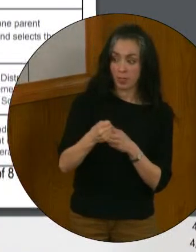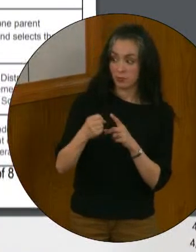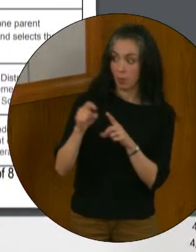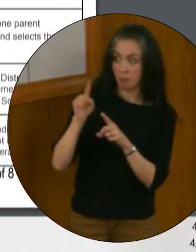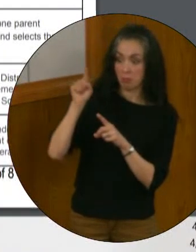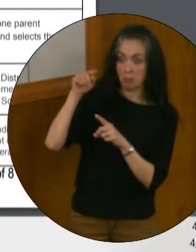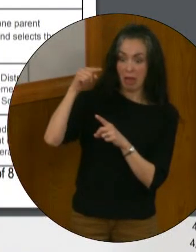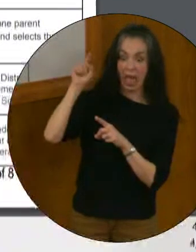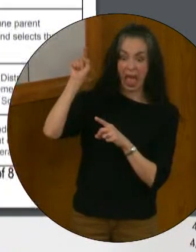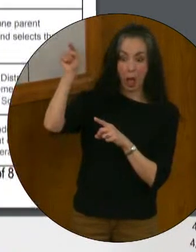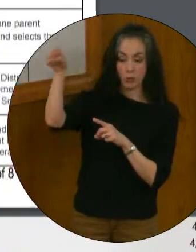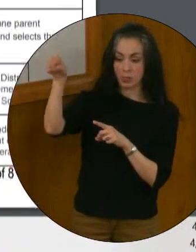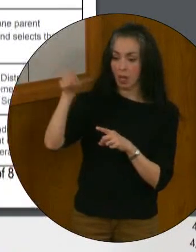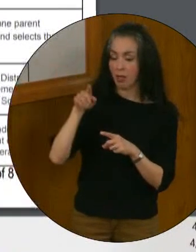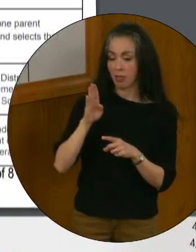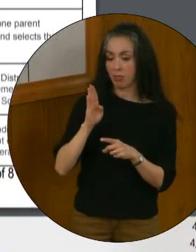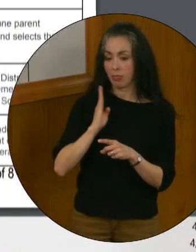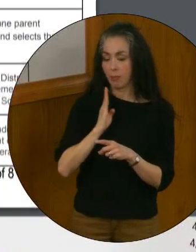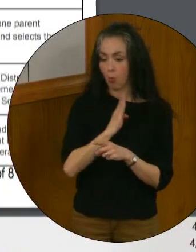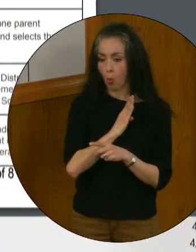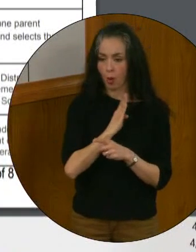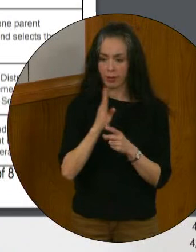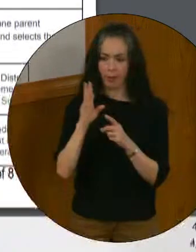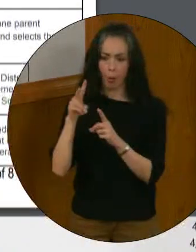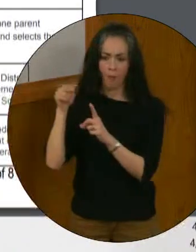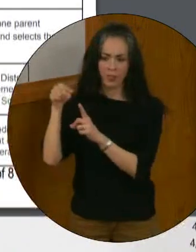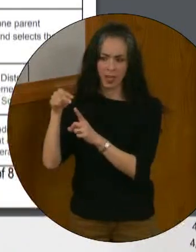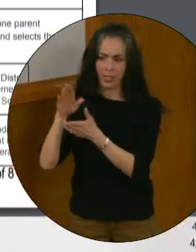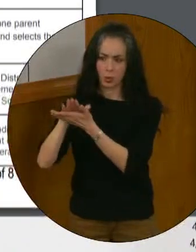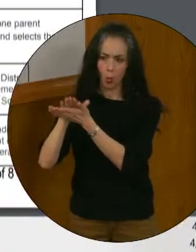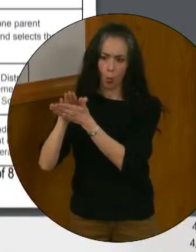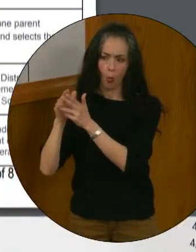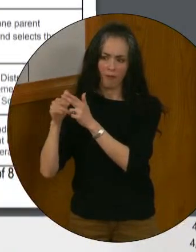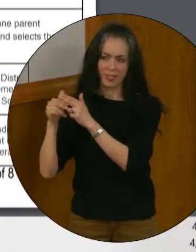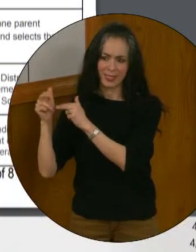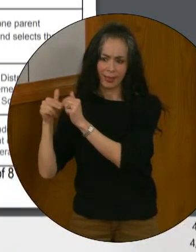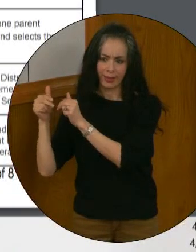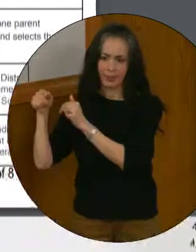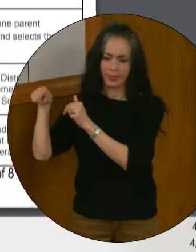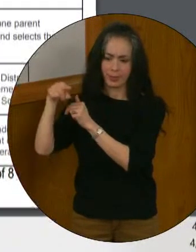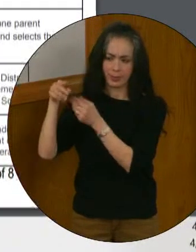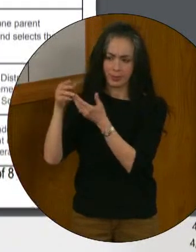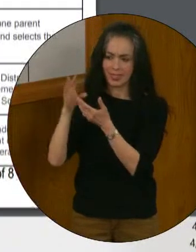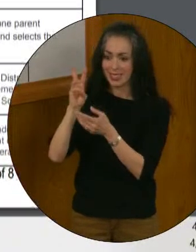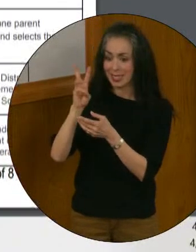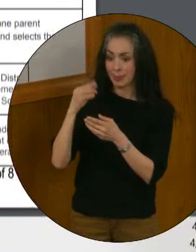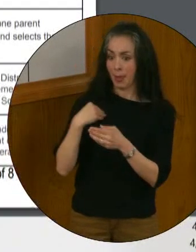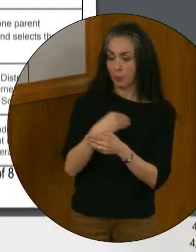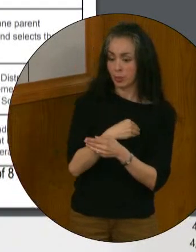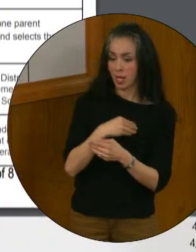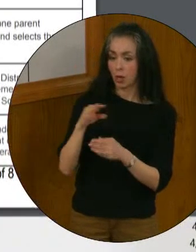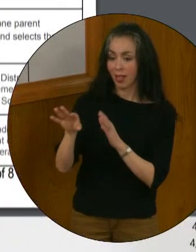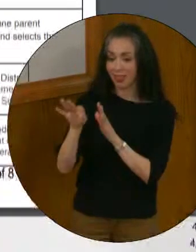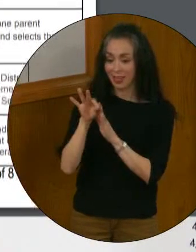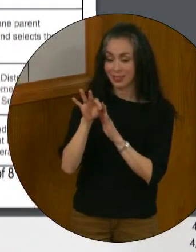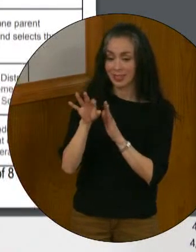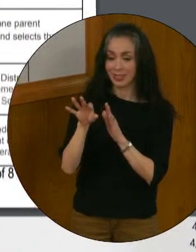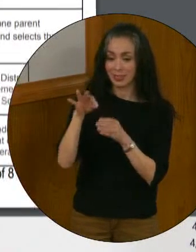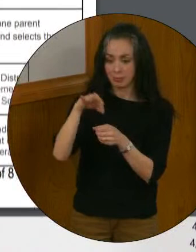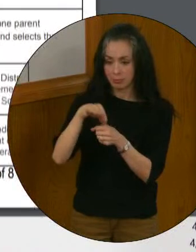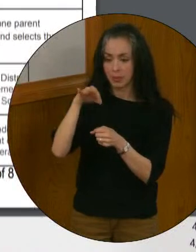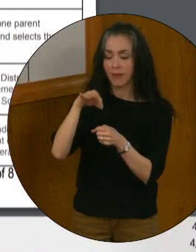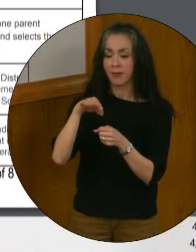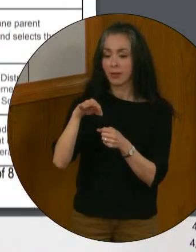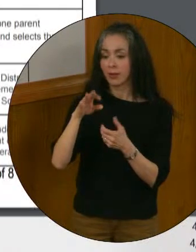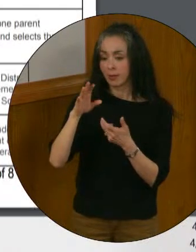like the Oversight Panel for School Facilities. There are 6 members who are elected officials that, again, because it's